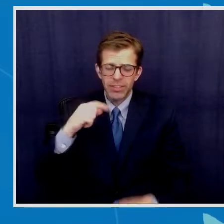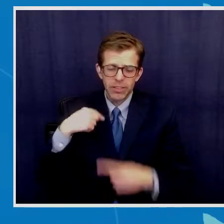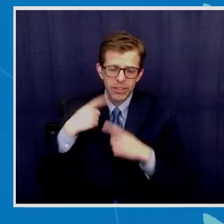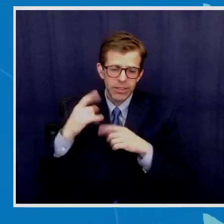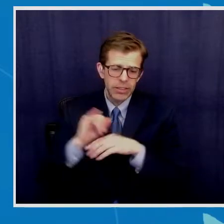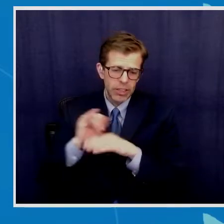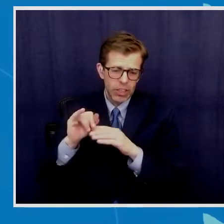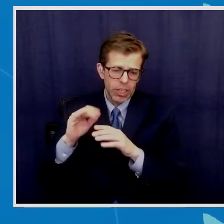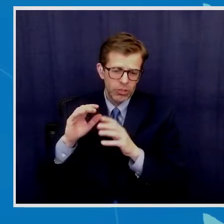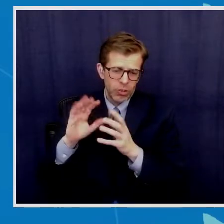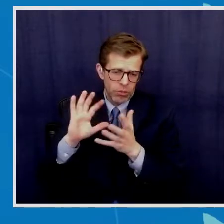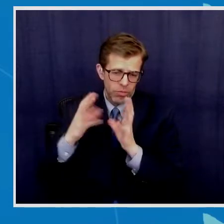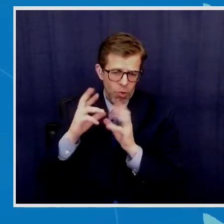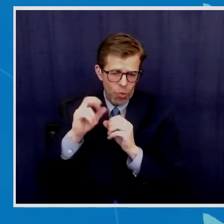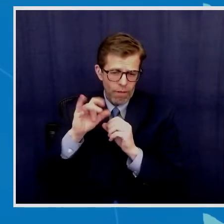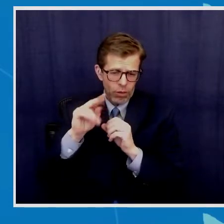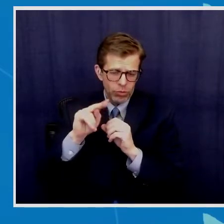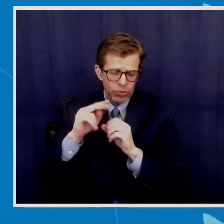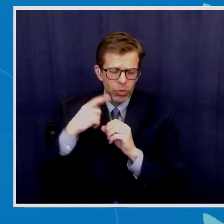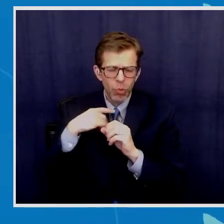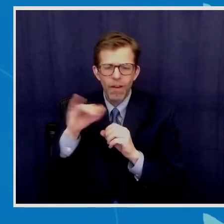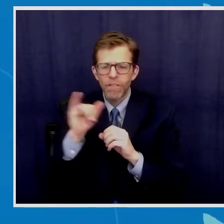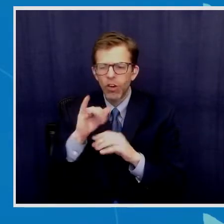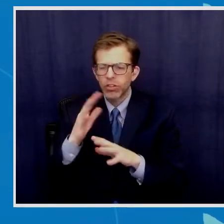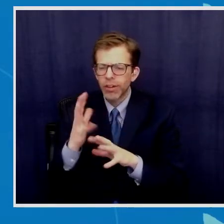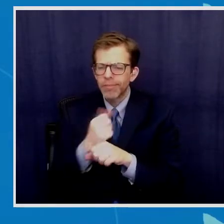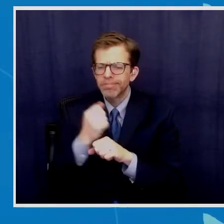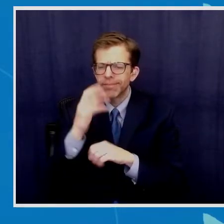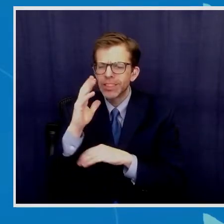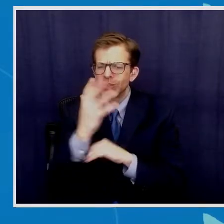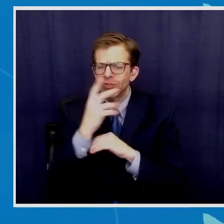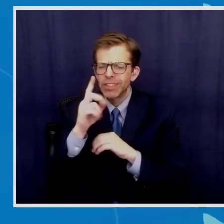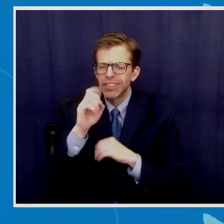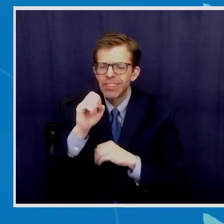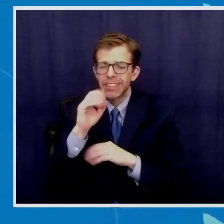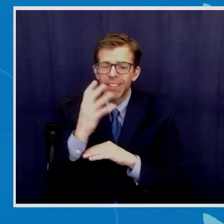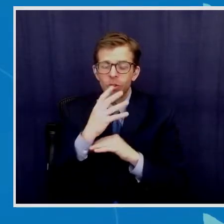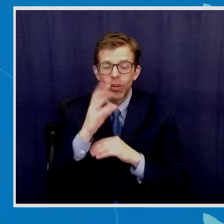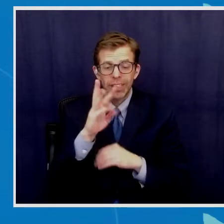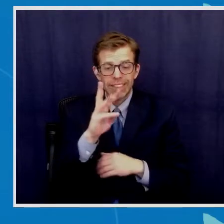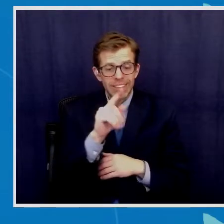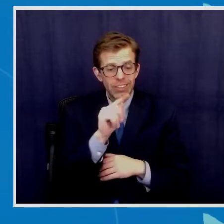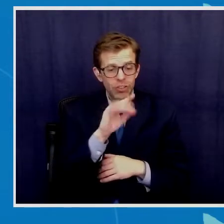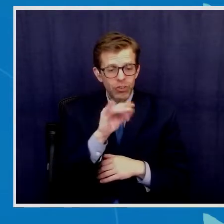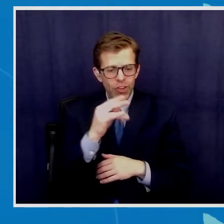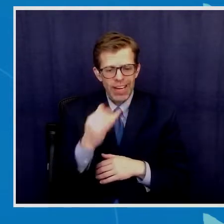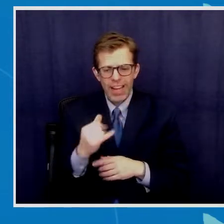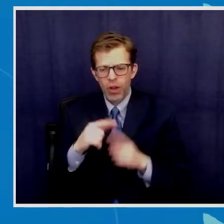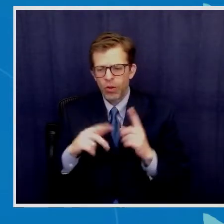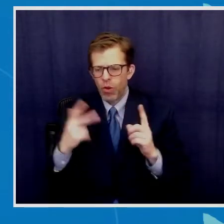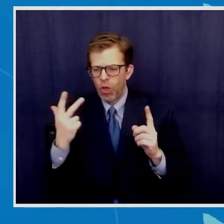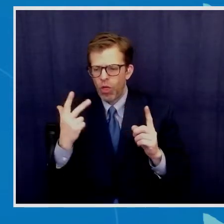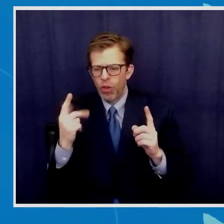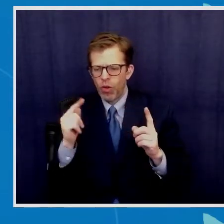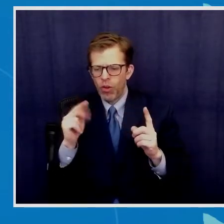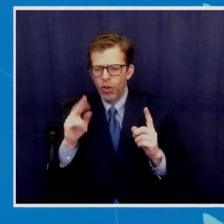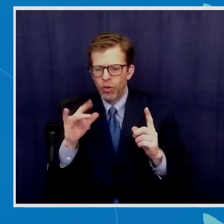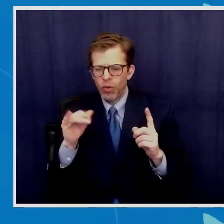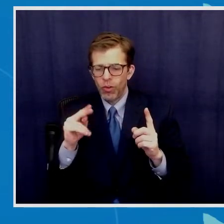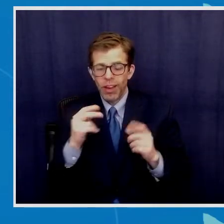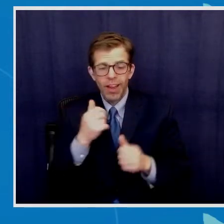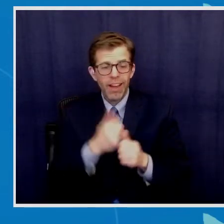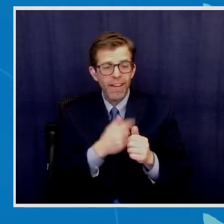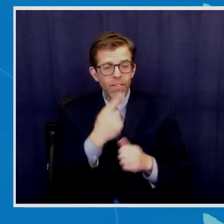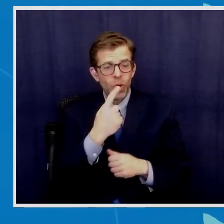have also deforested on our planet from 6 trillion trees now down to 3 trillion trees. Every trillion trees